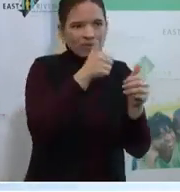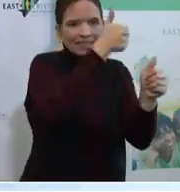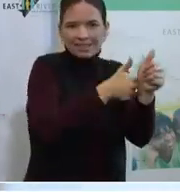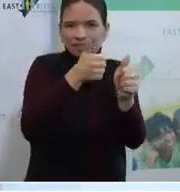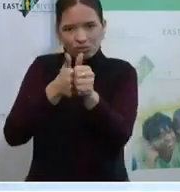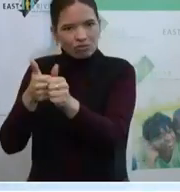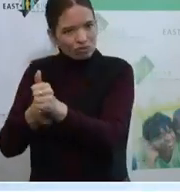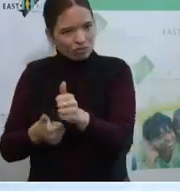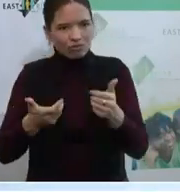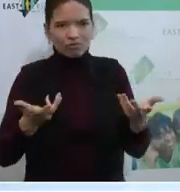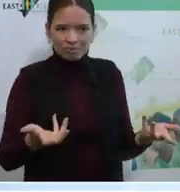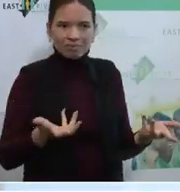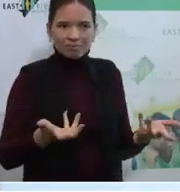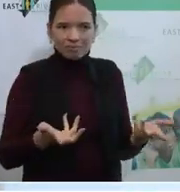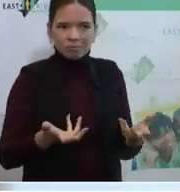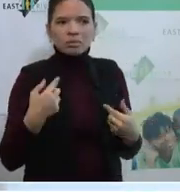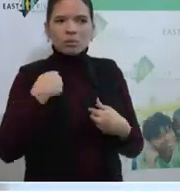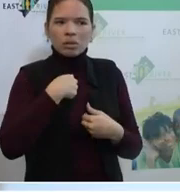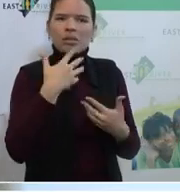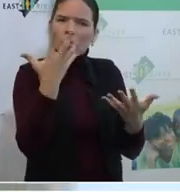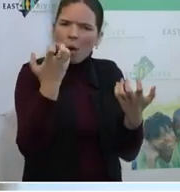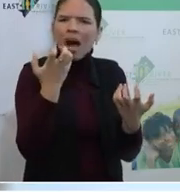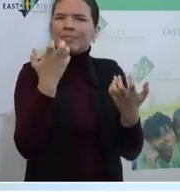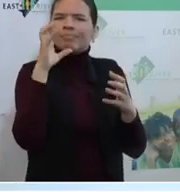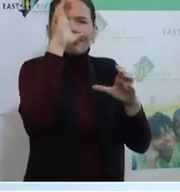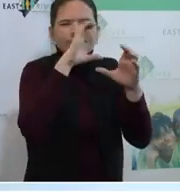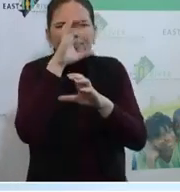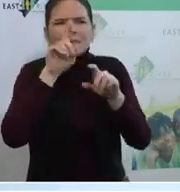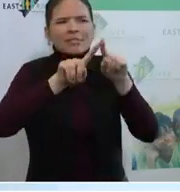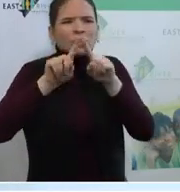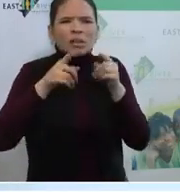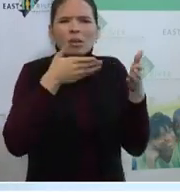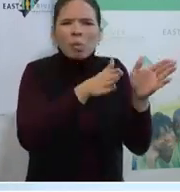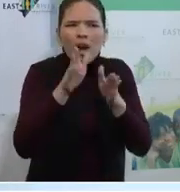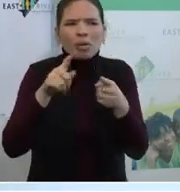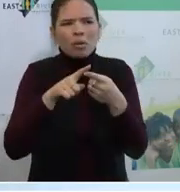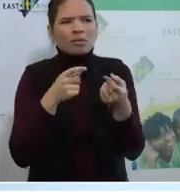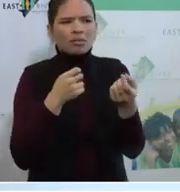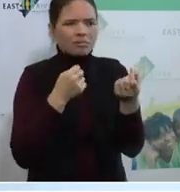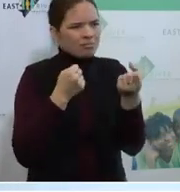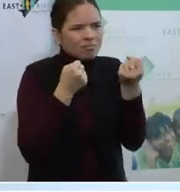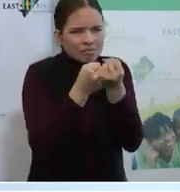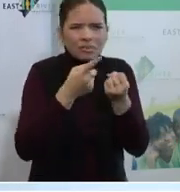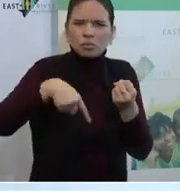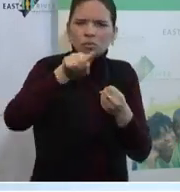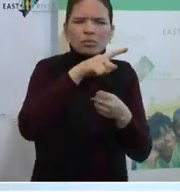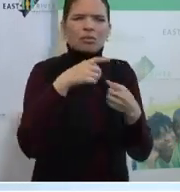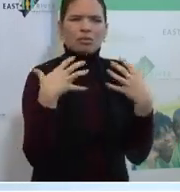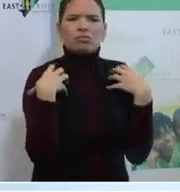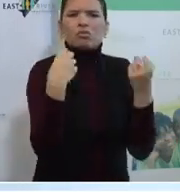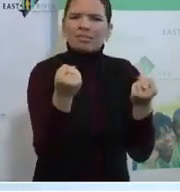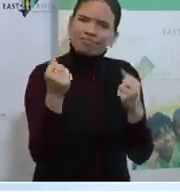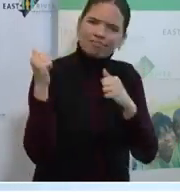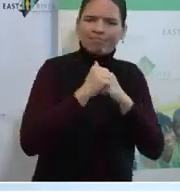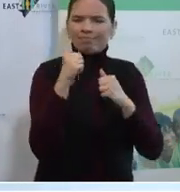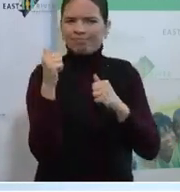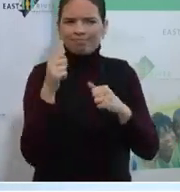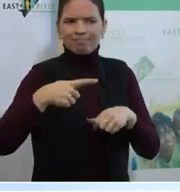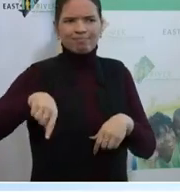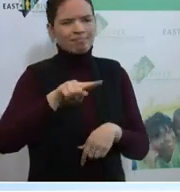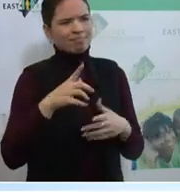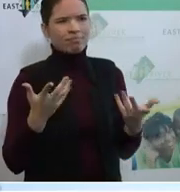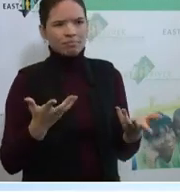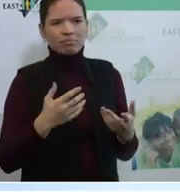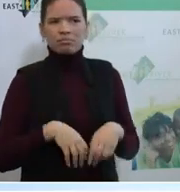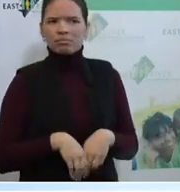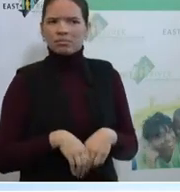in it and people who are trying to get to it, by making sure as much that we can do to help